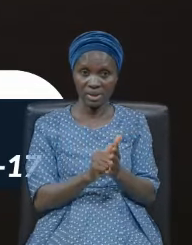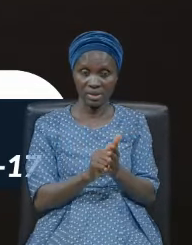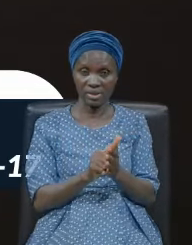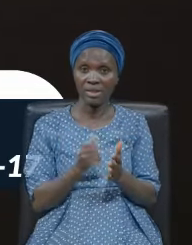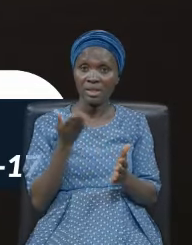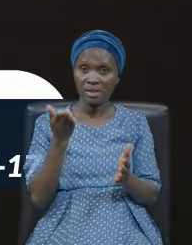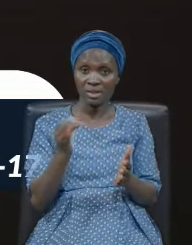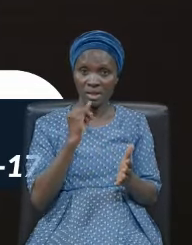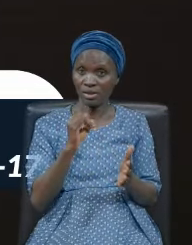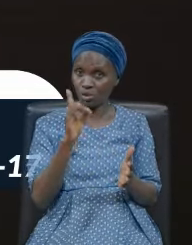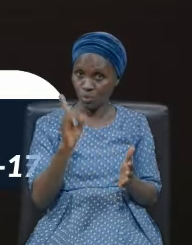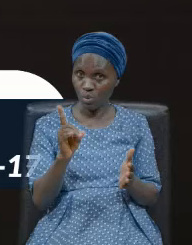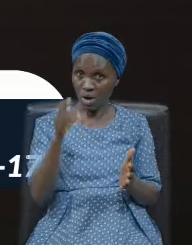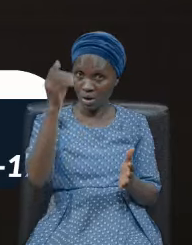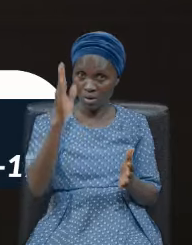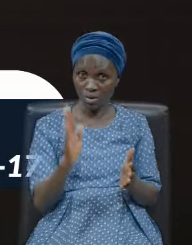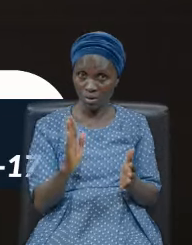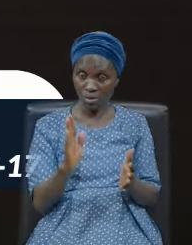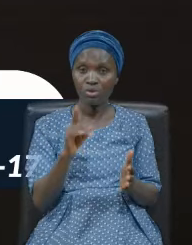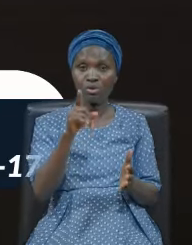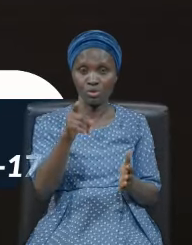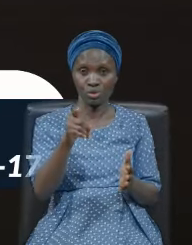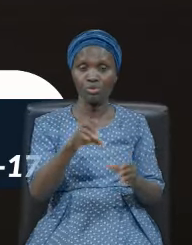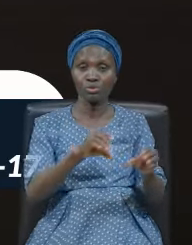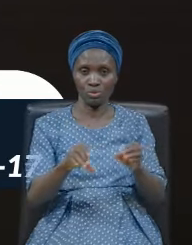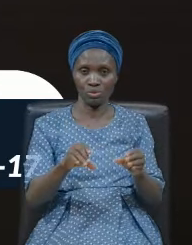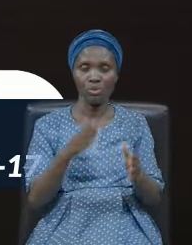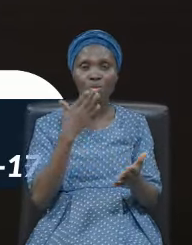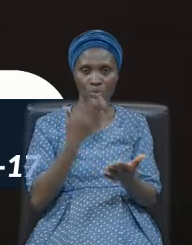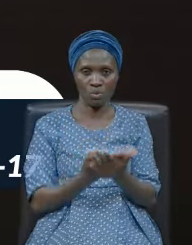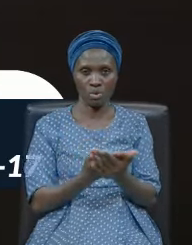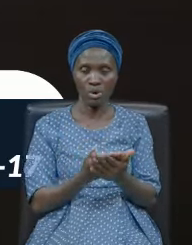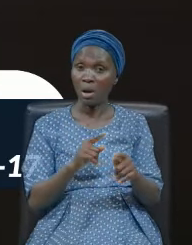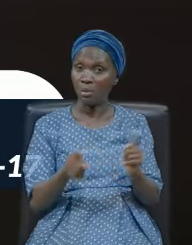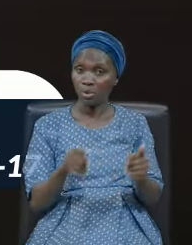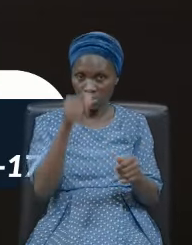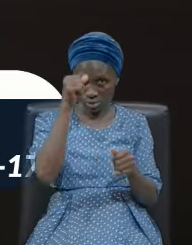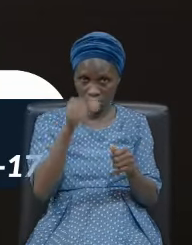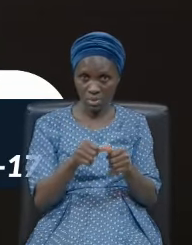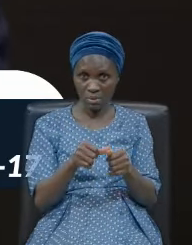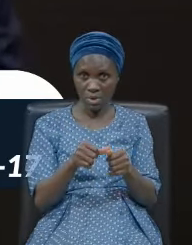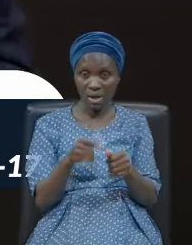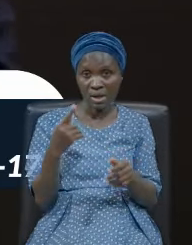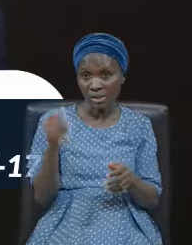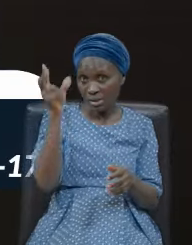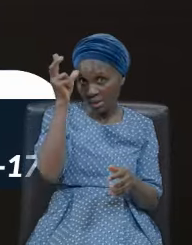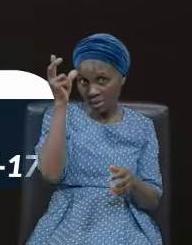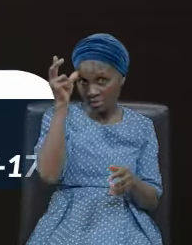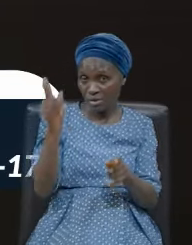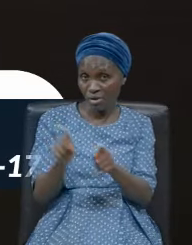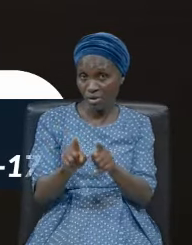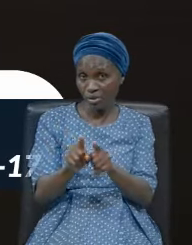one God, thou doest well. But remember, the devils